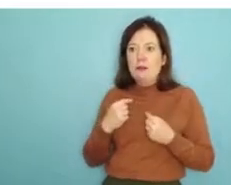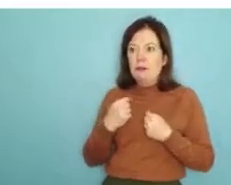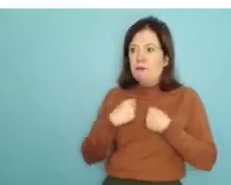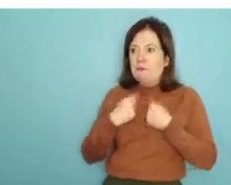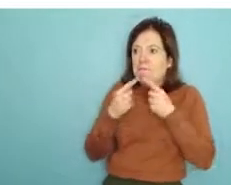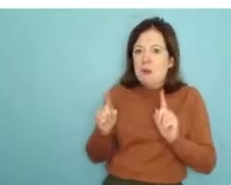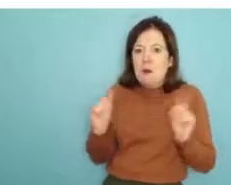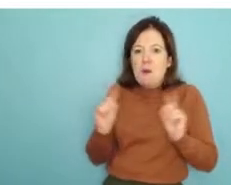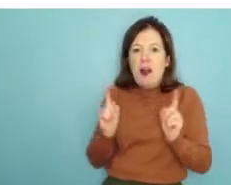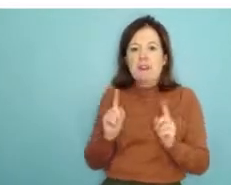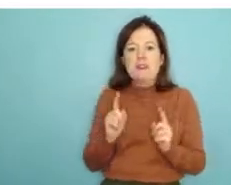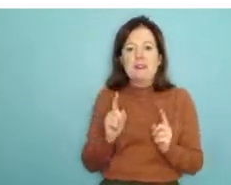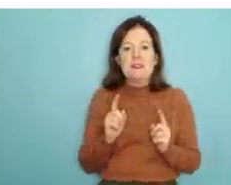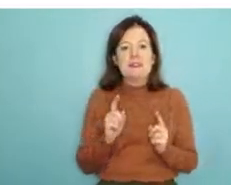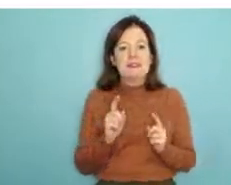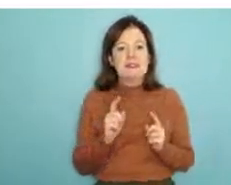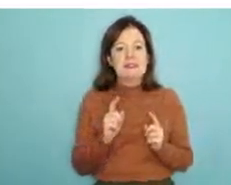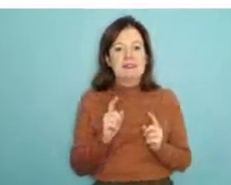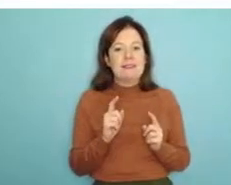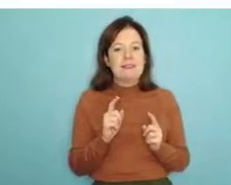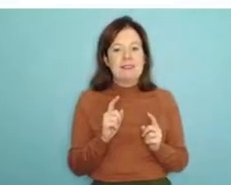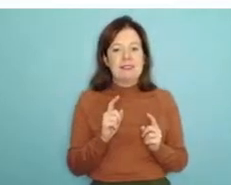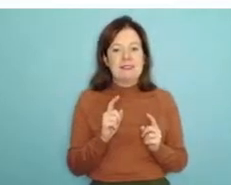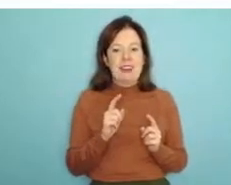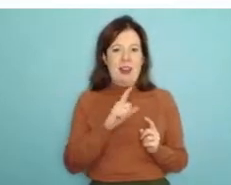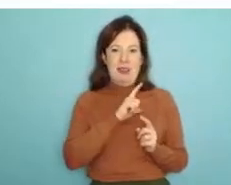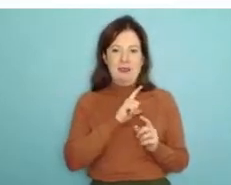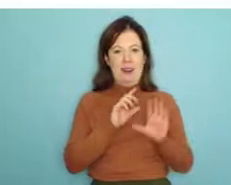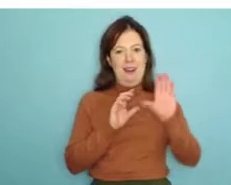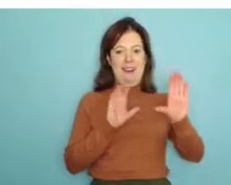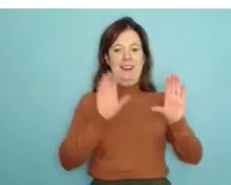I've used the Obama and Trump